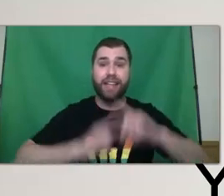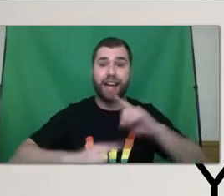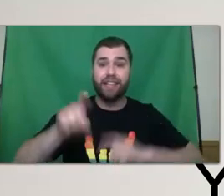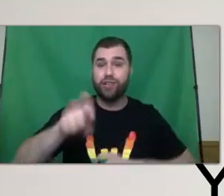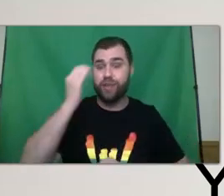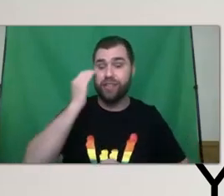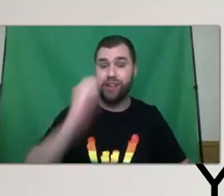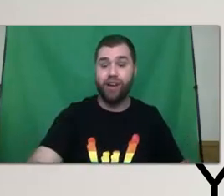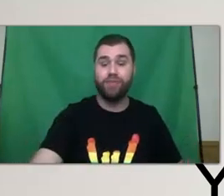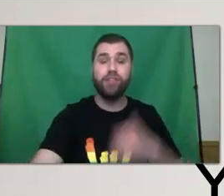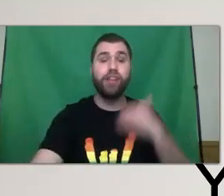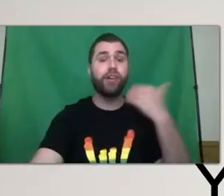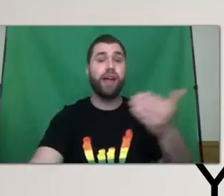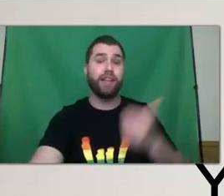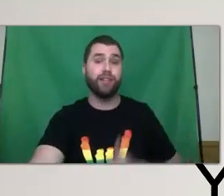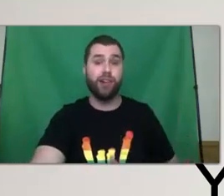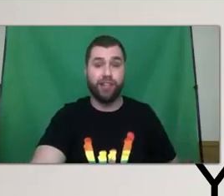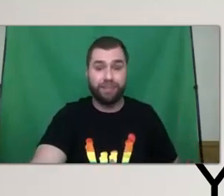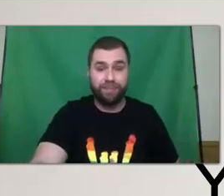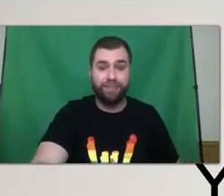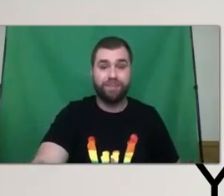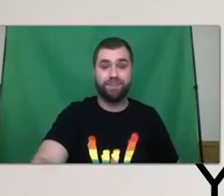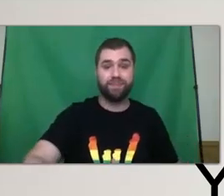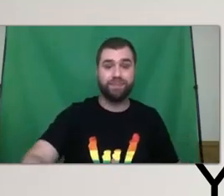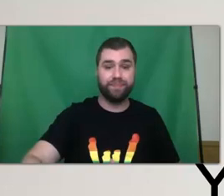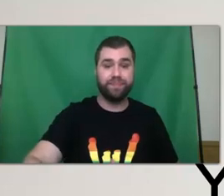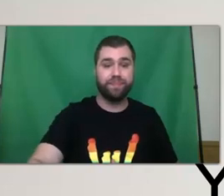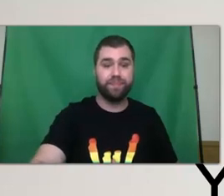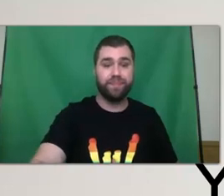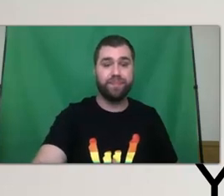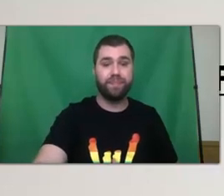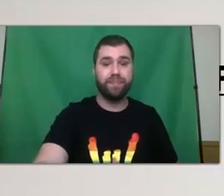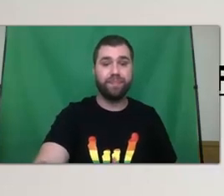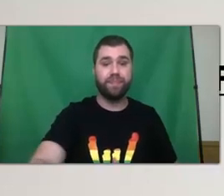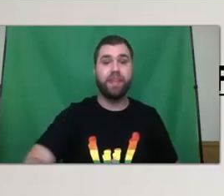basic signs that you need to know. So let's go ahead and get started.